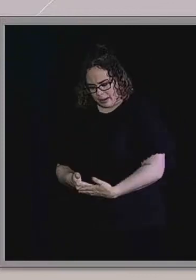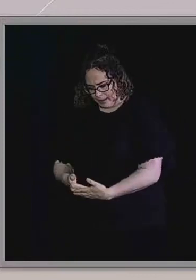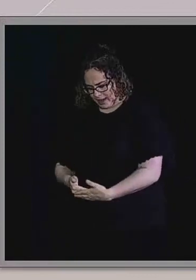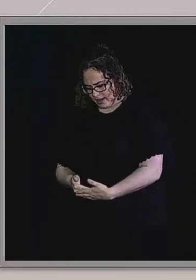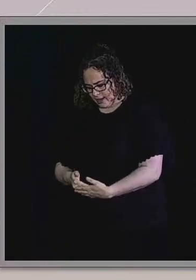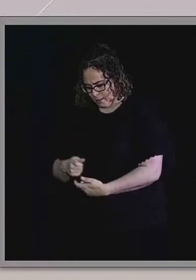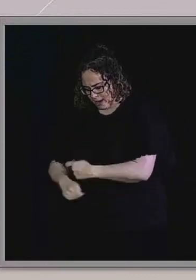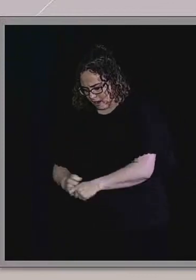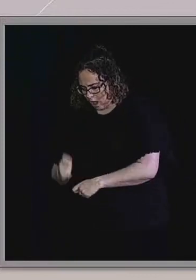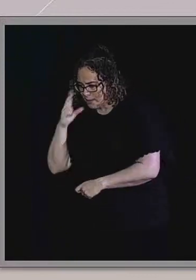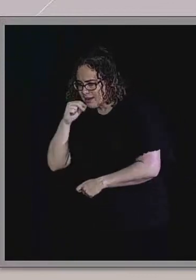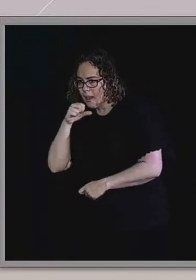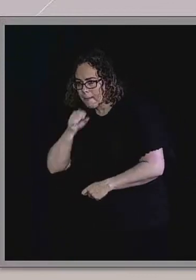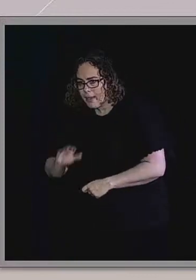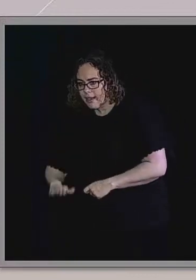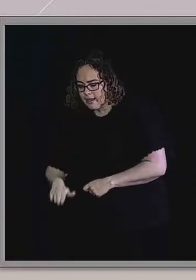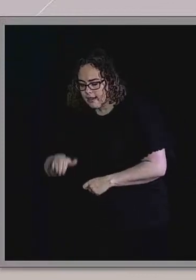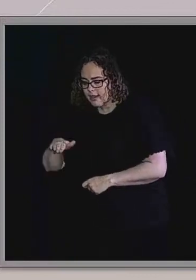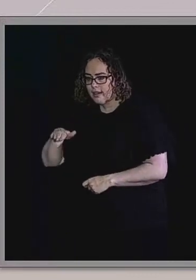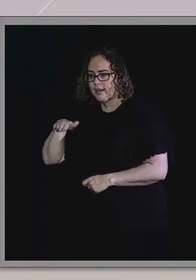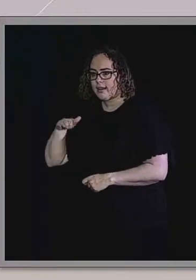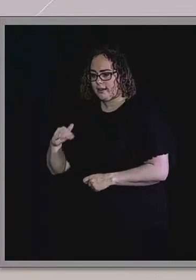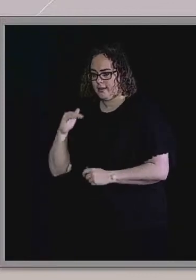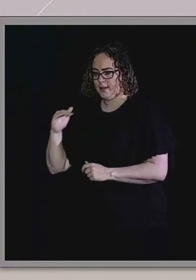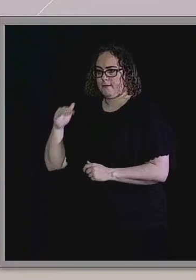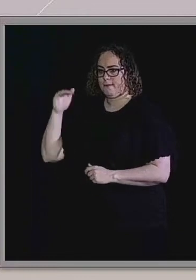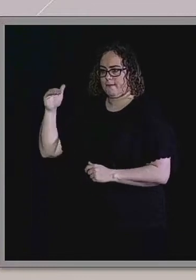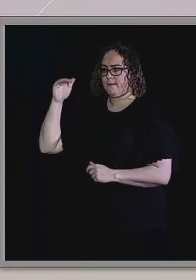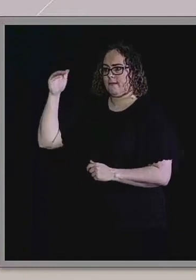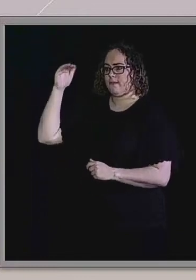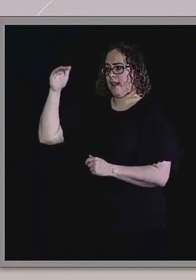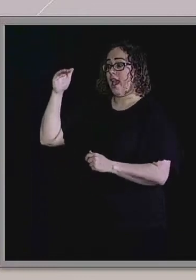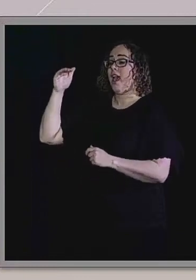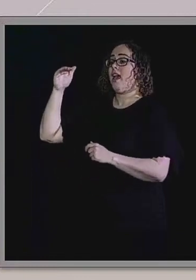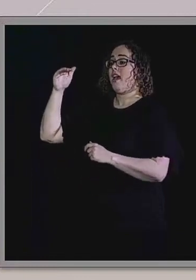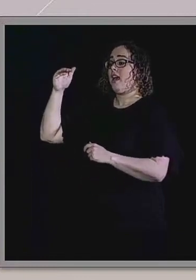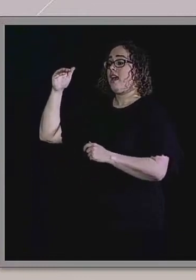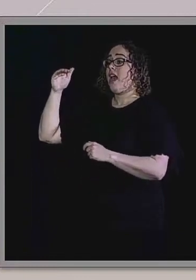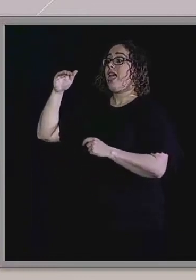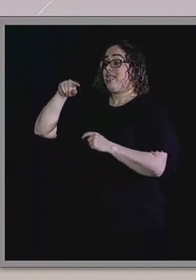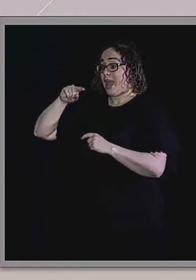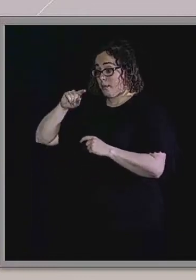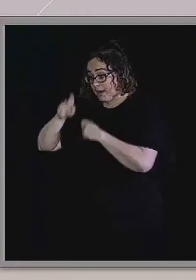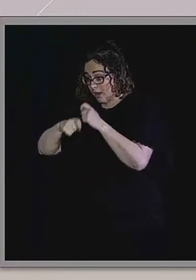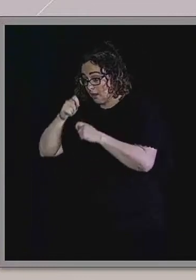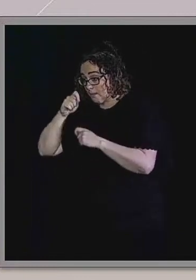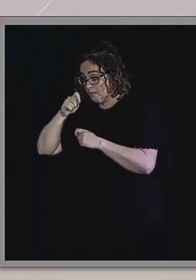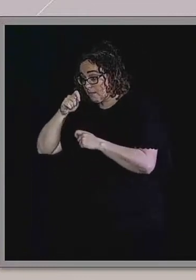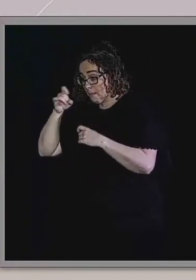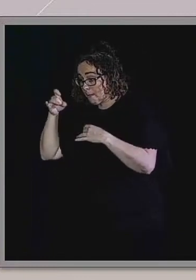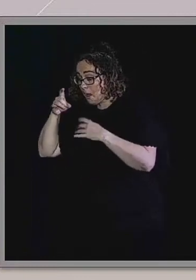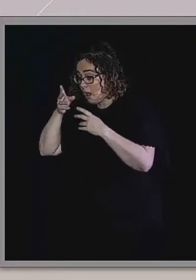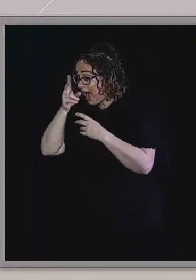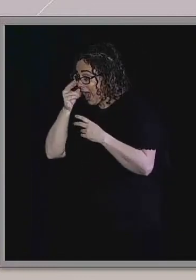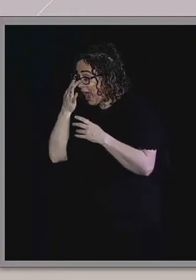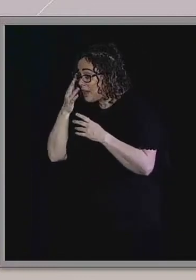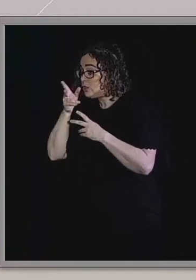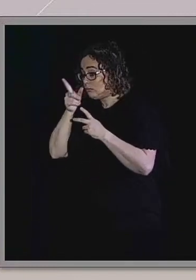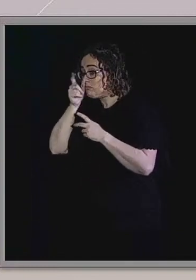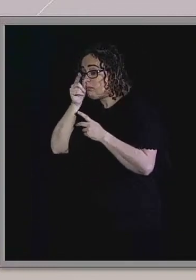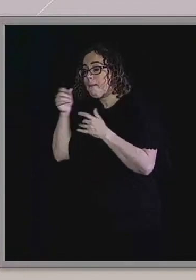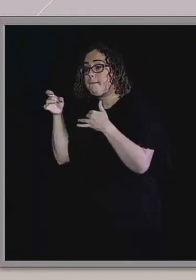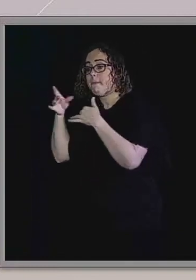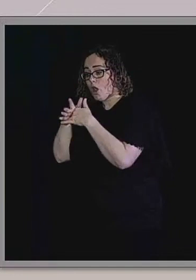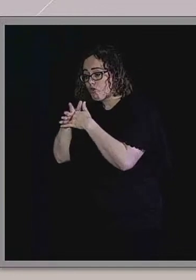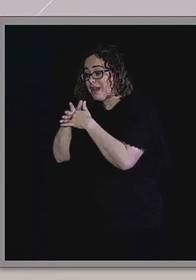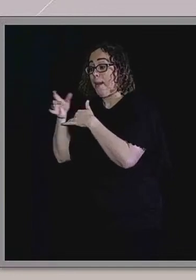through our initiation and ceremony. He becomes a young man that then can marry. Then when he marries, he becomes